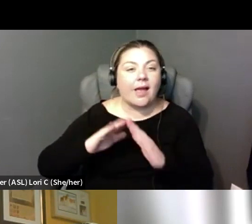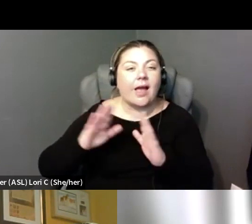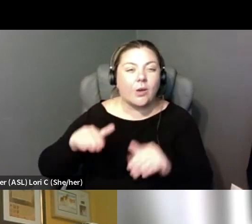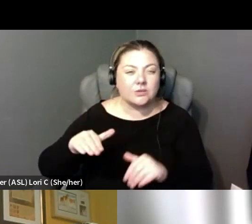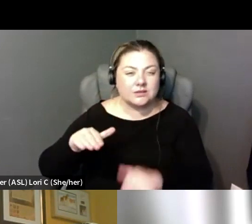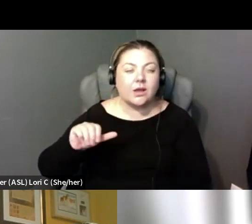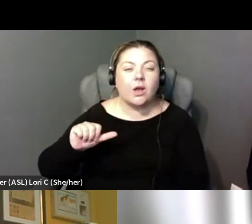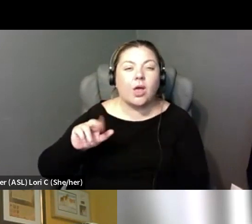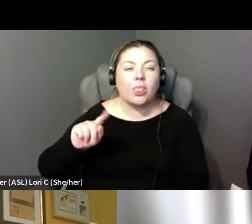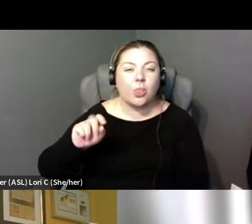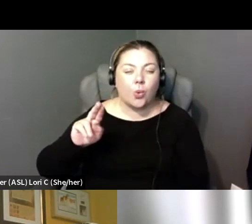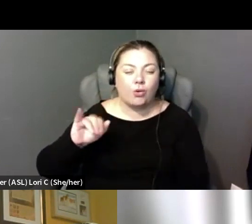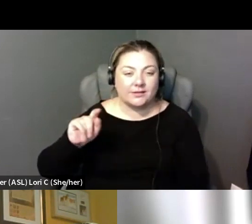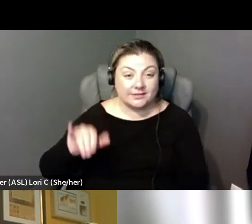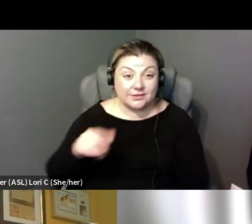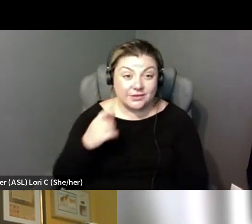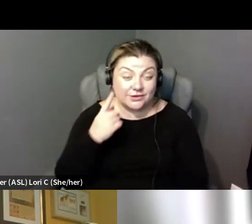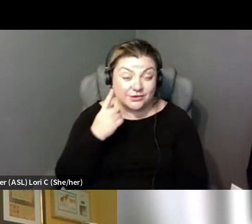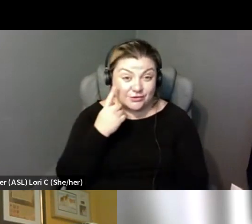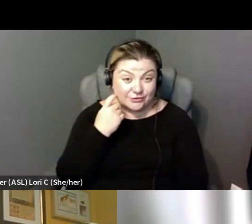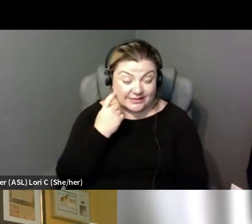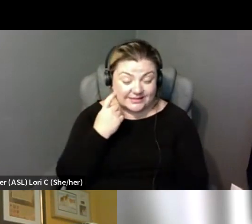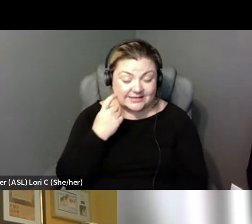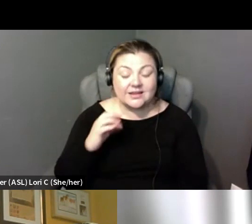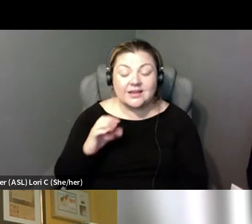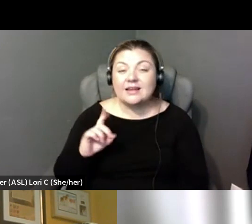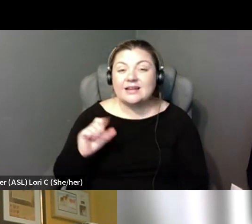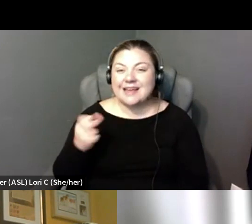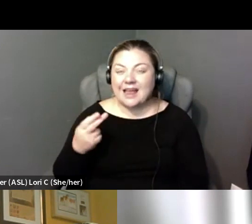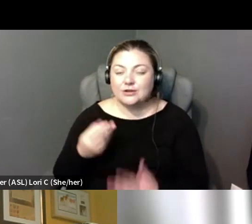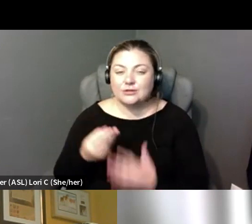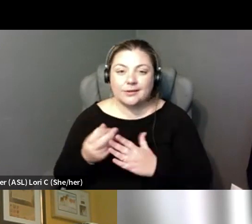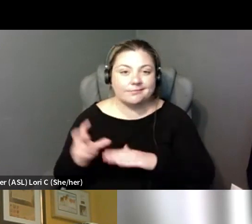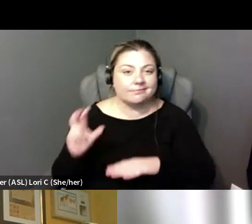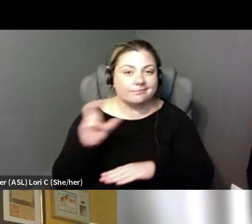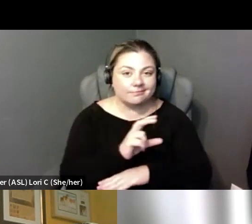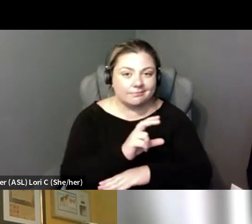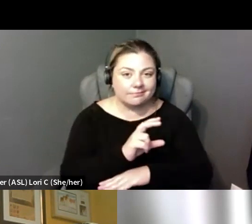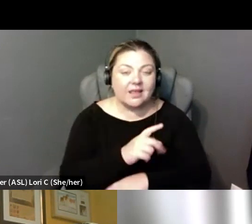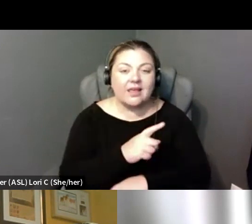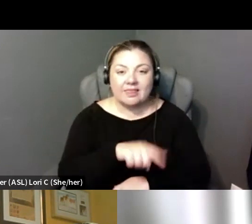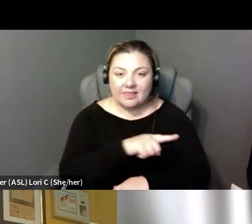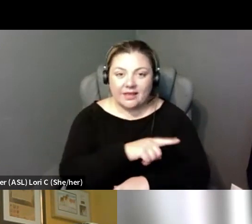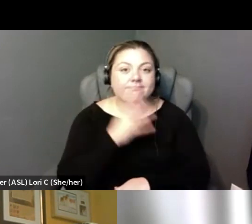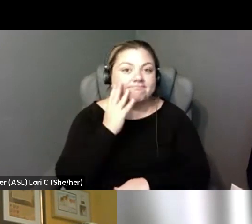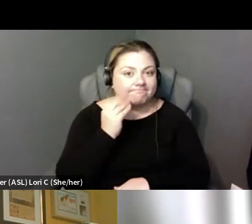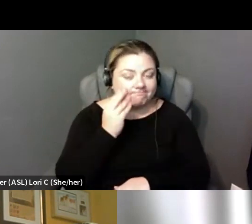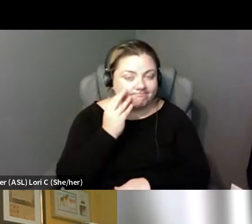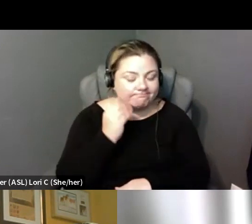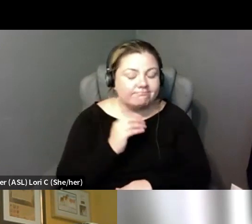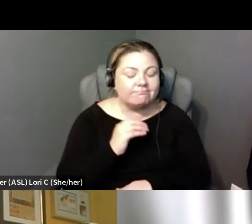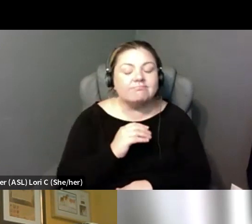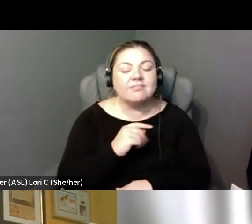This question came up in the work that Dash funded in that area for some of their